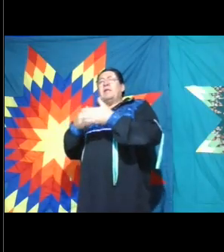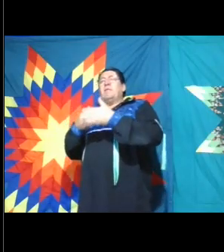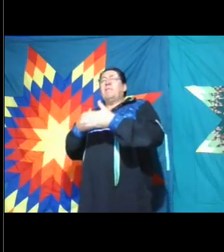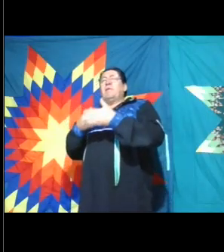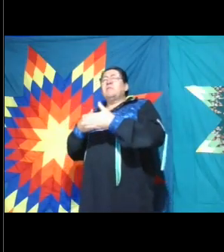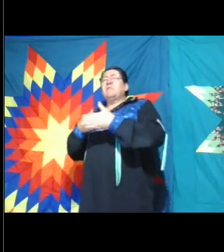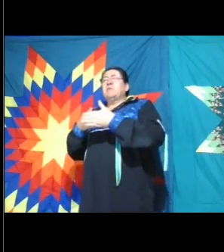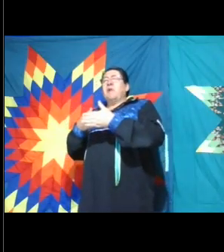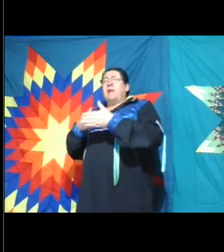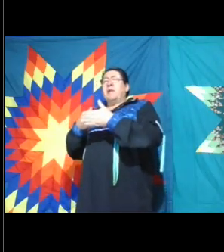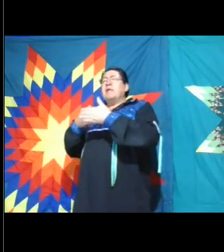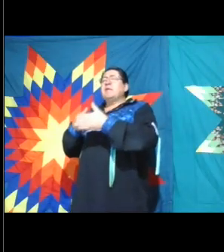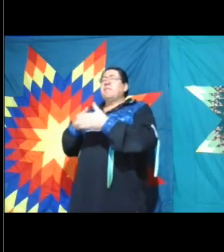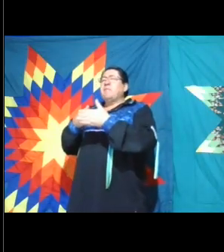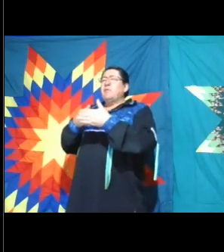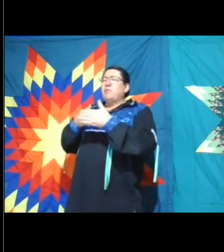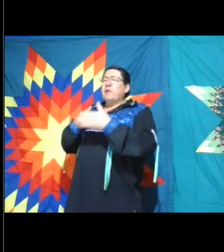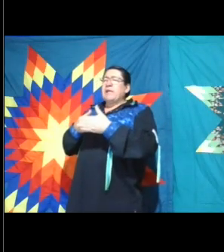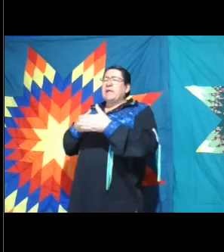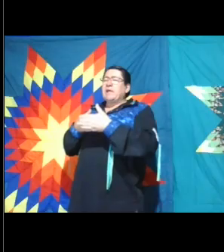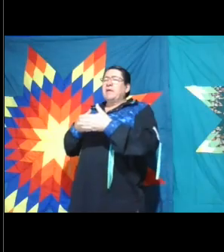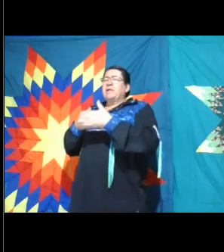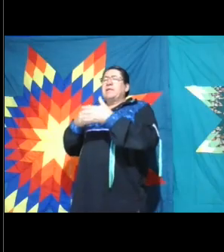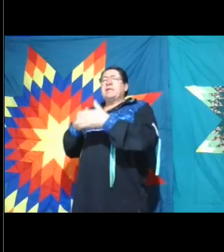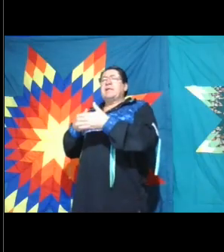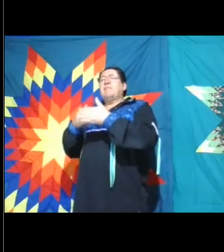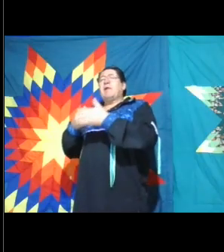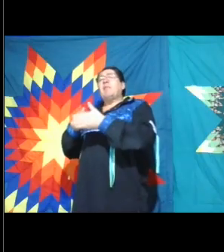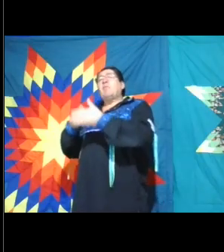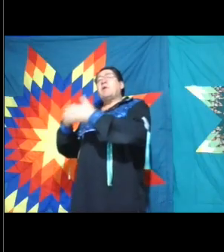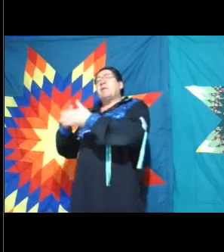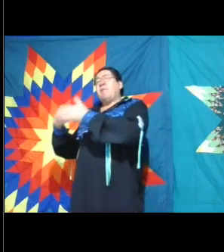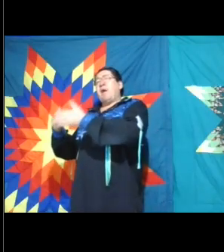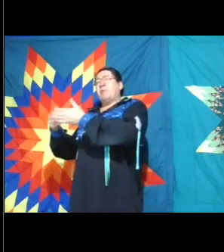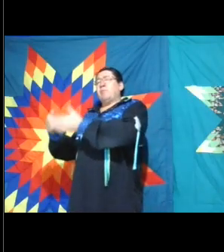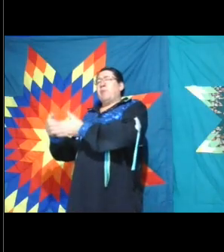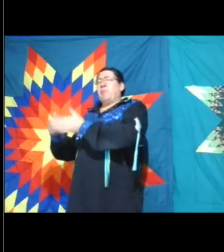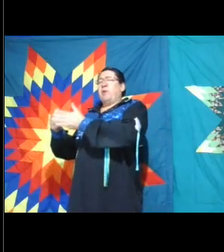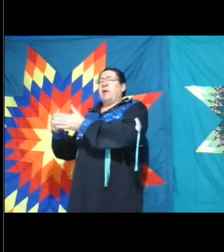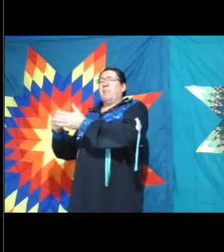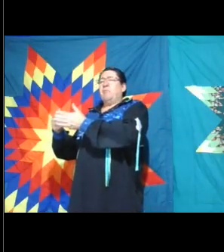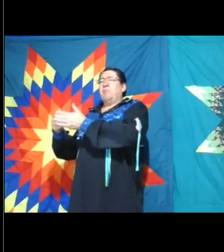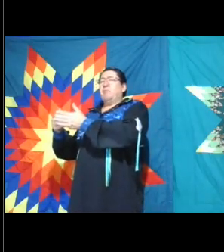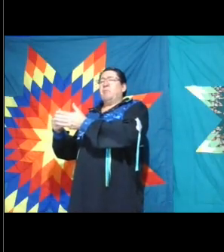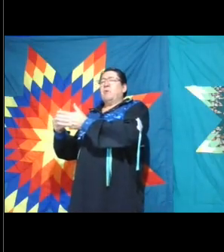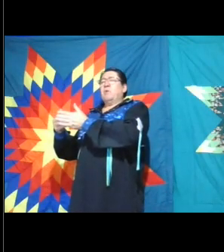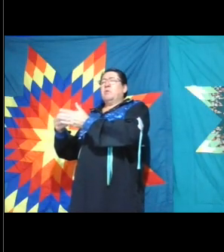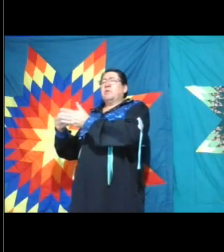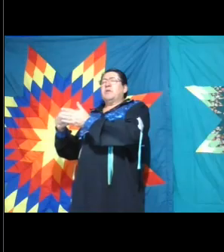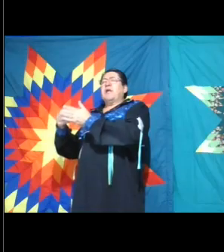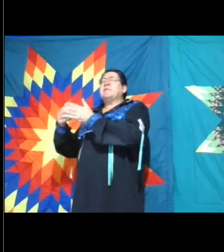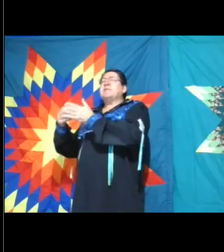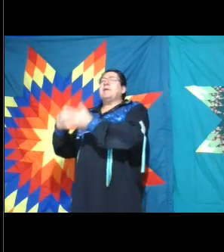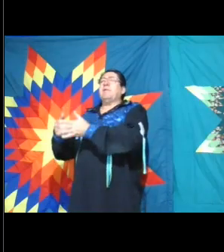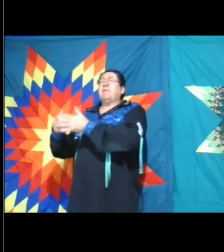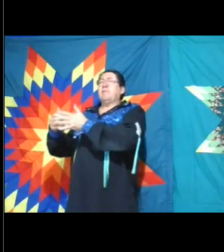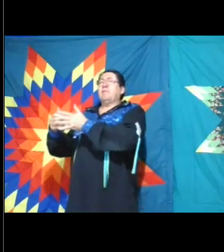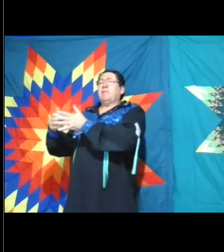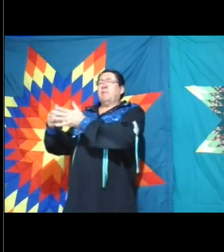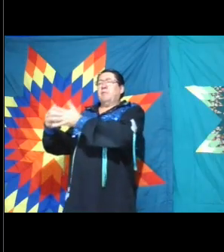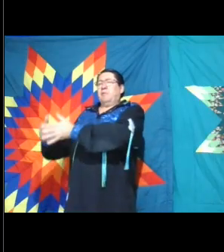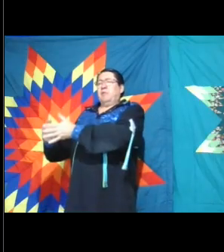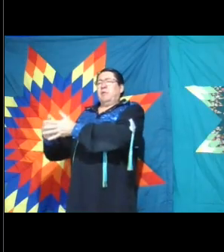that individual, then the interviewee, to see if they want their family member to come. So that's